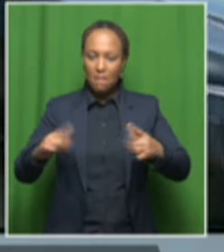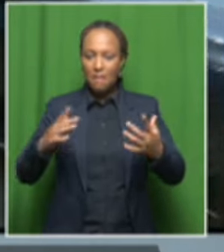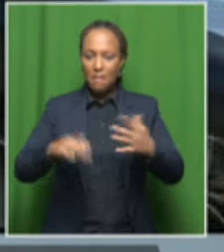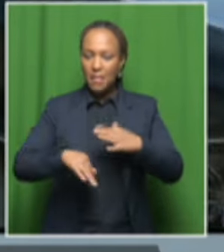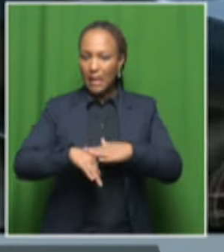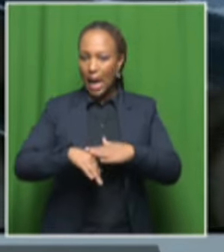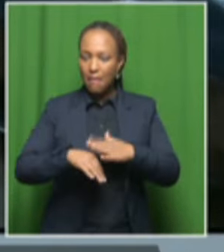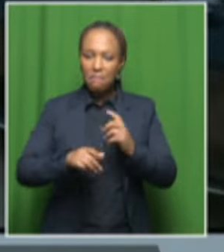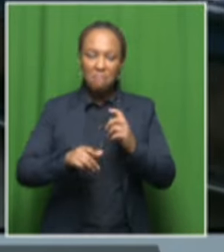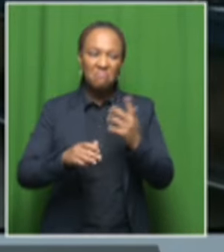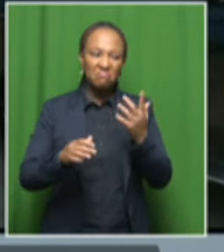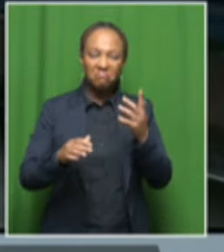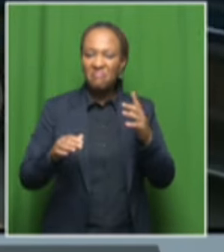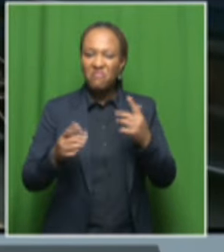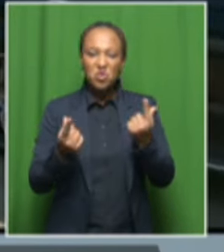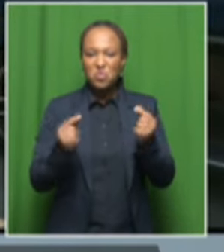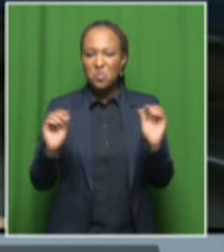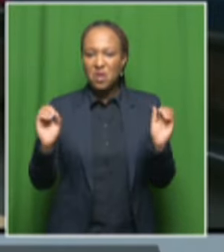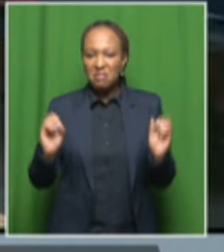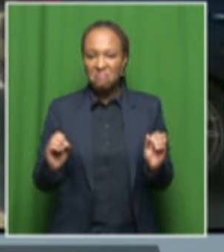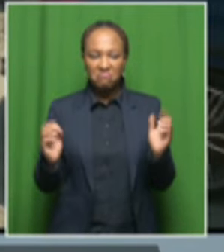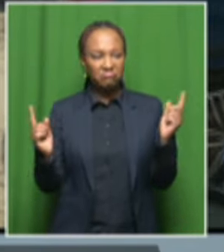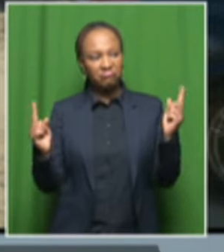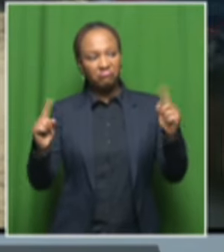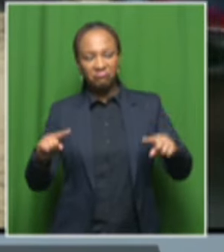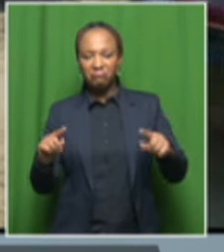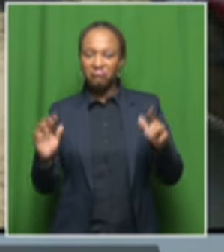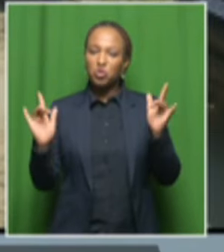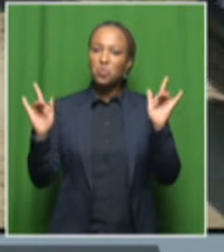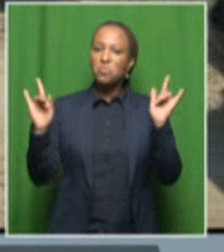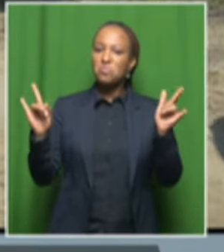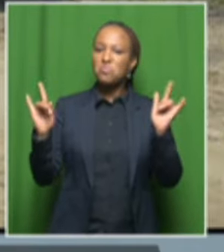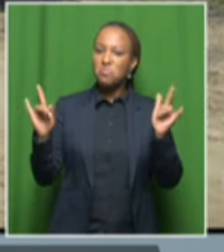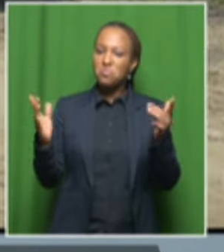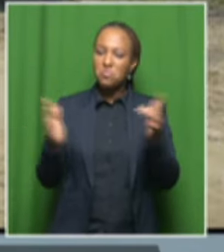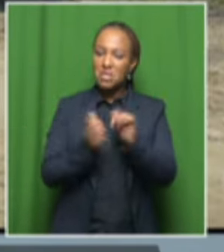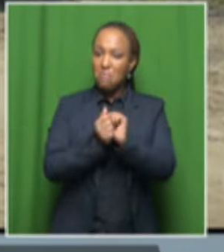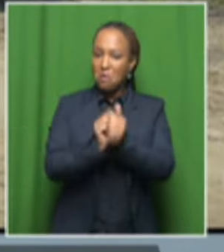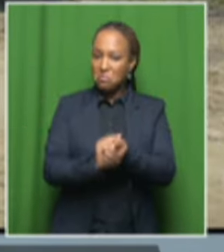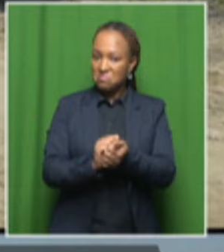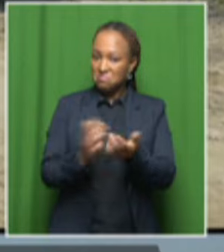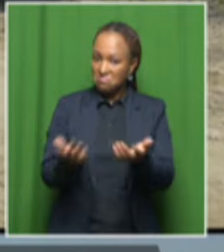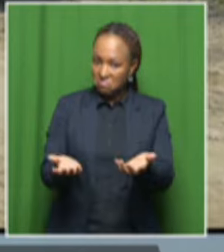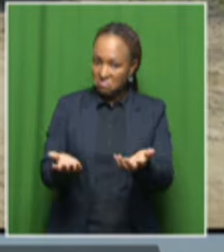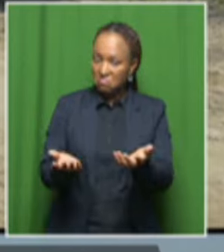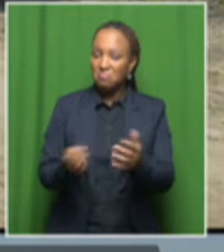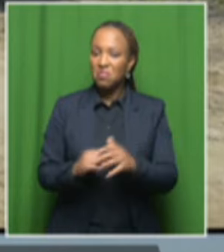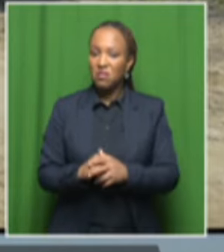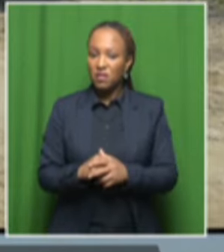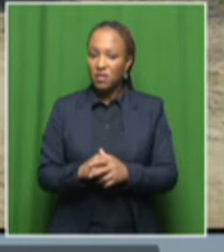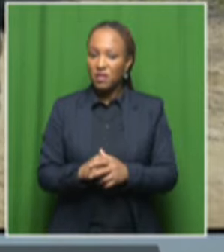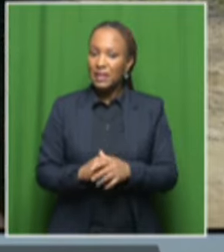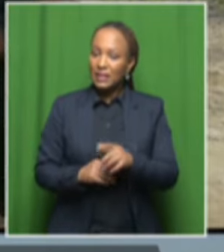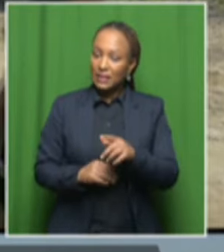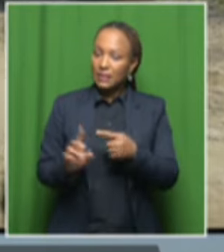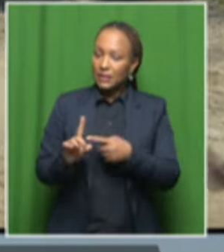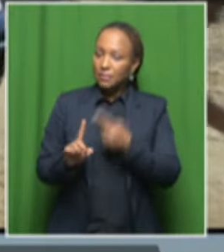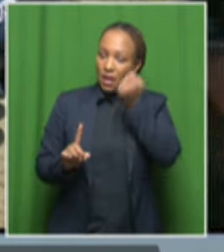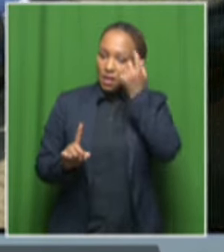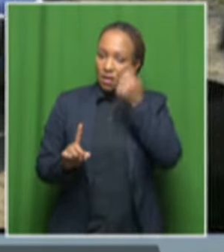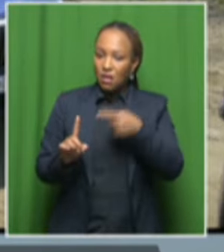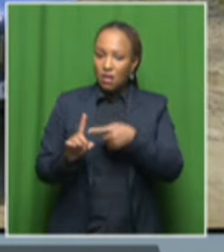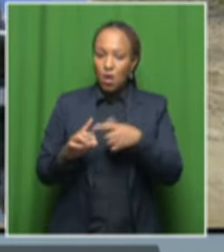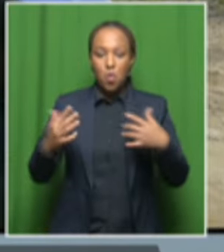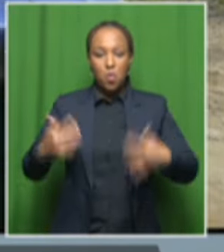spare time, just to spend time and watch the sport that I understand